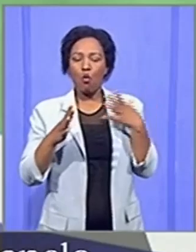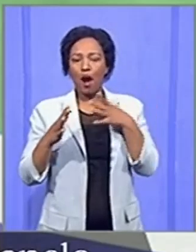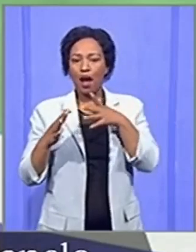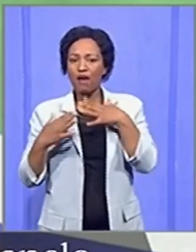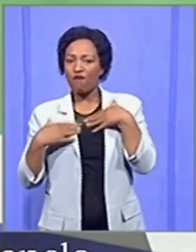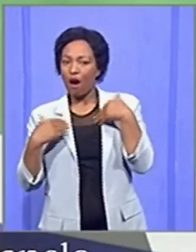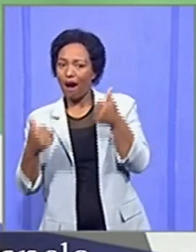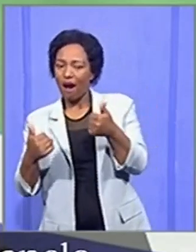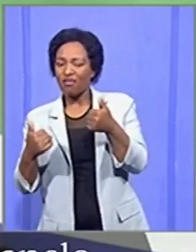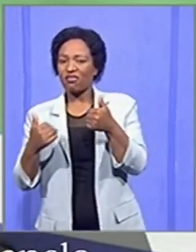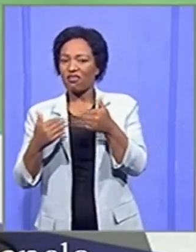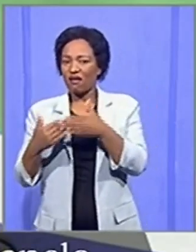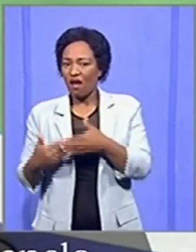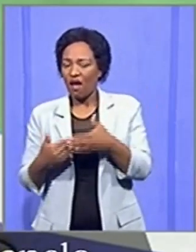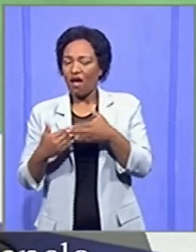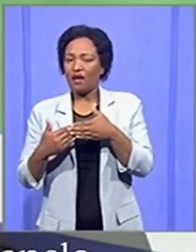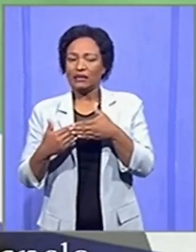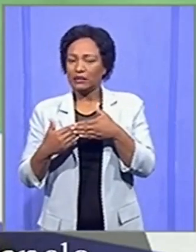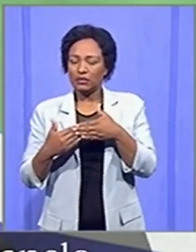seeking medical attention.